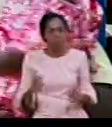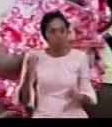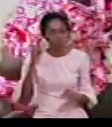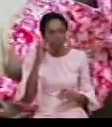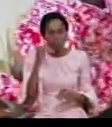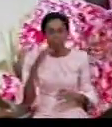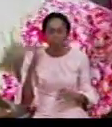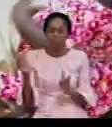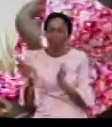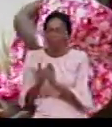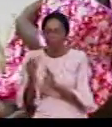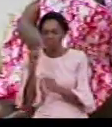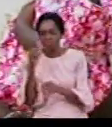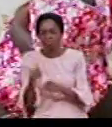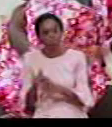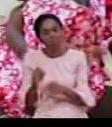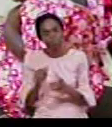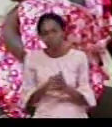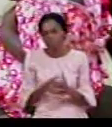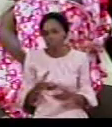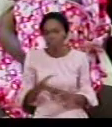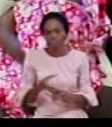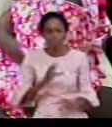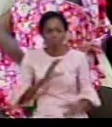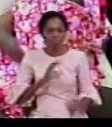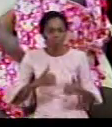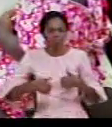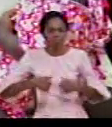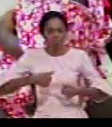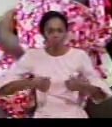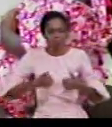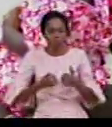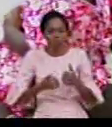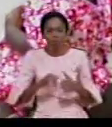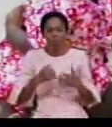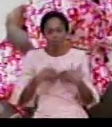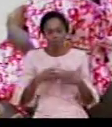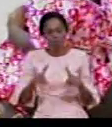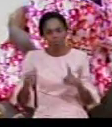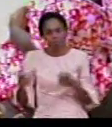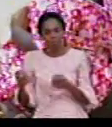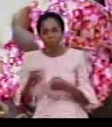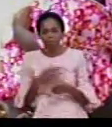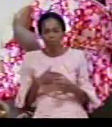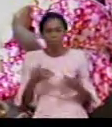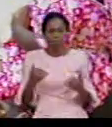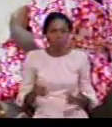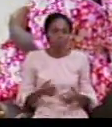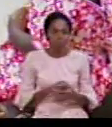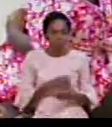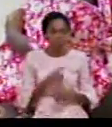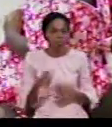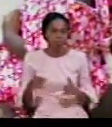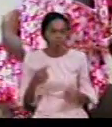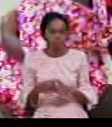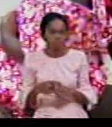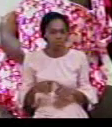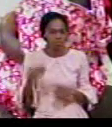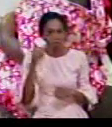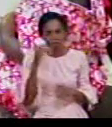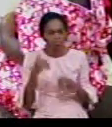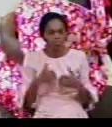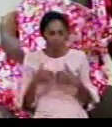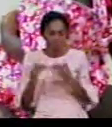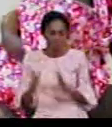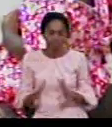has gone. I said, and I want to go to this program. In fact, to cut the story short, when we were, I prepared myself, I